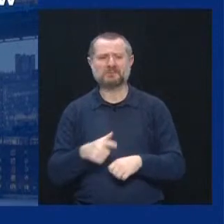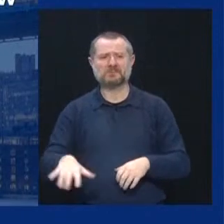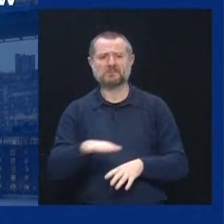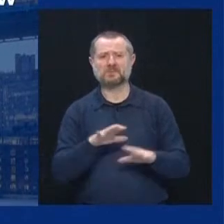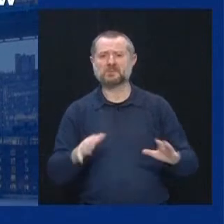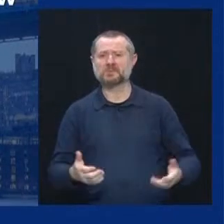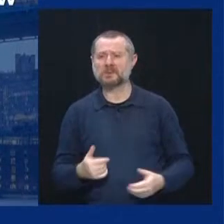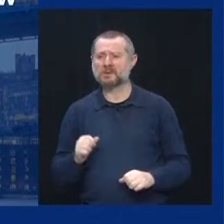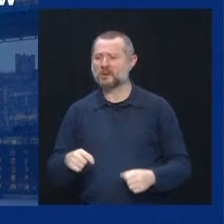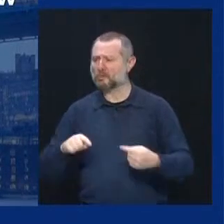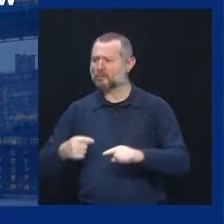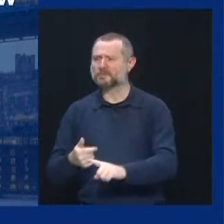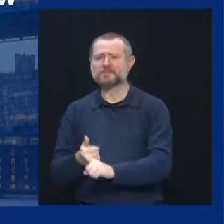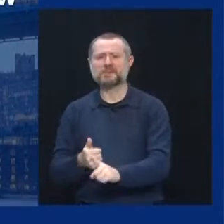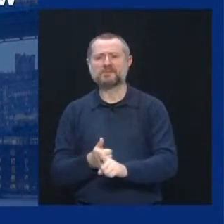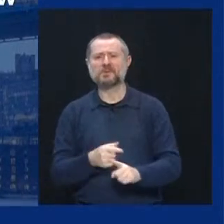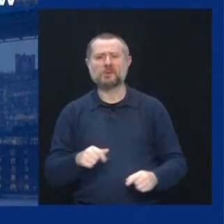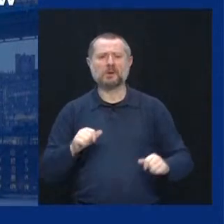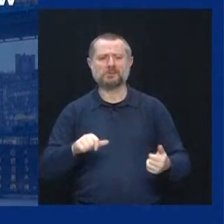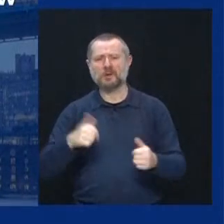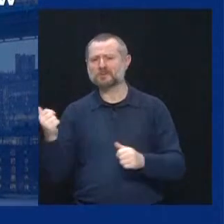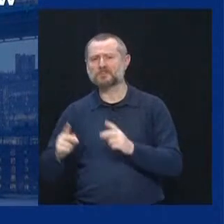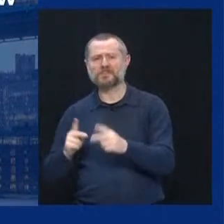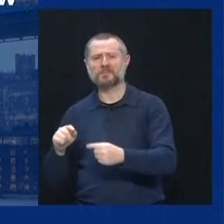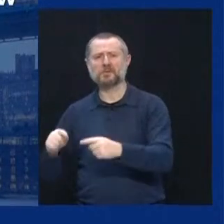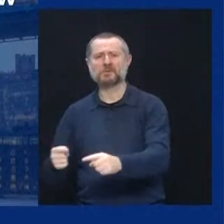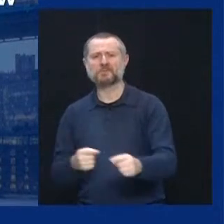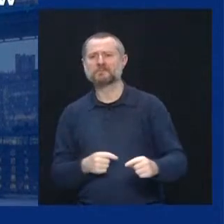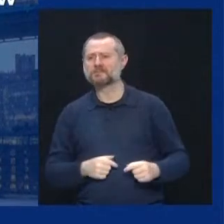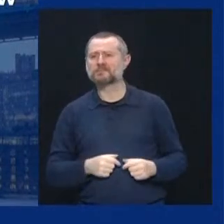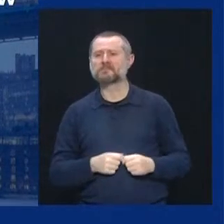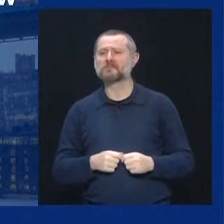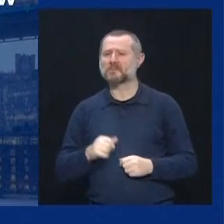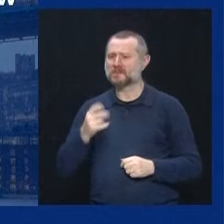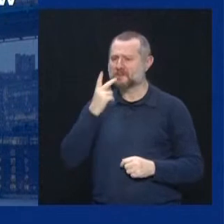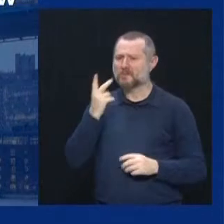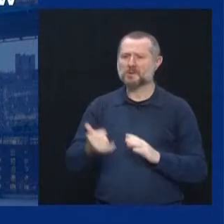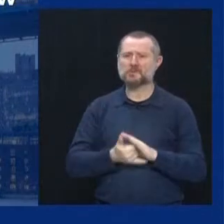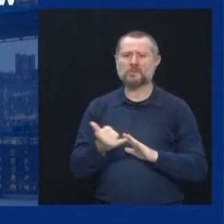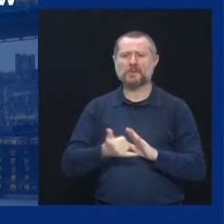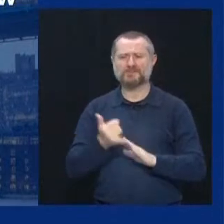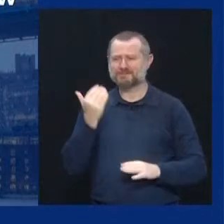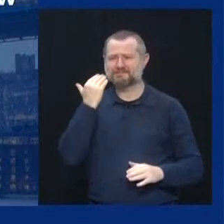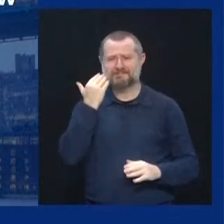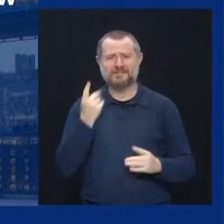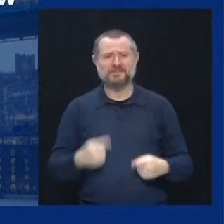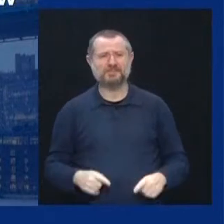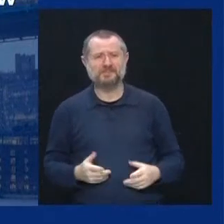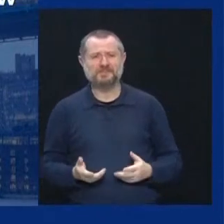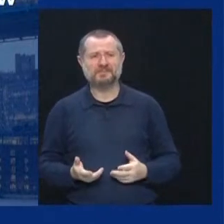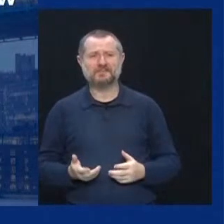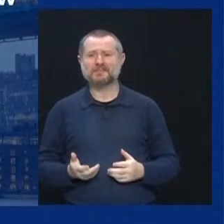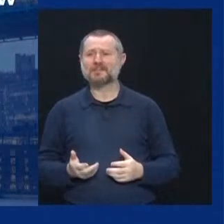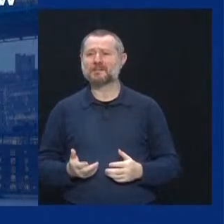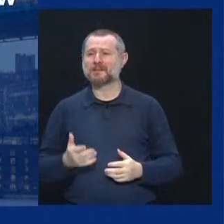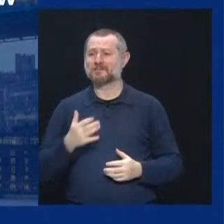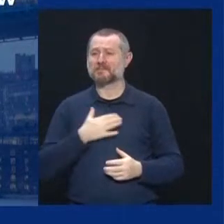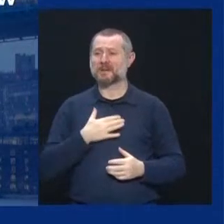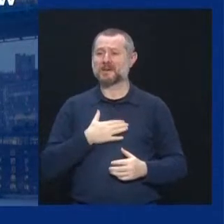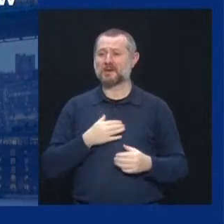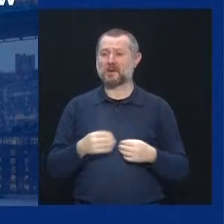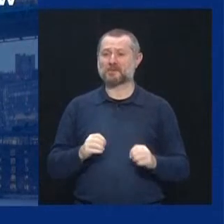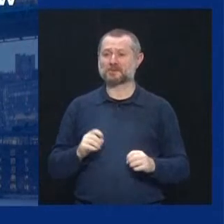danger to themselves or others. We've seen it on the subways. I had a person from my own office who was